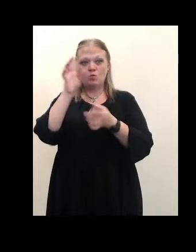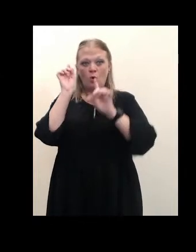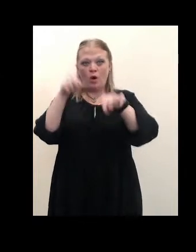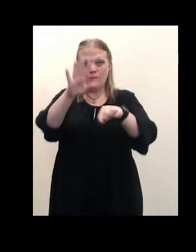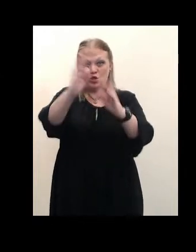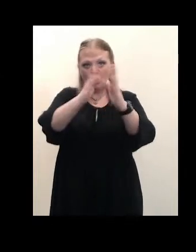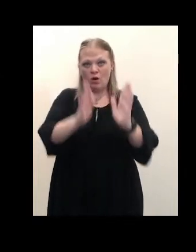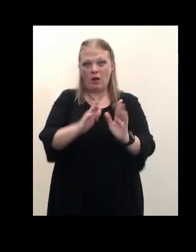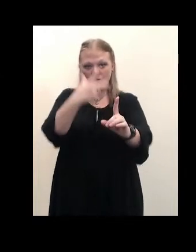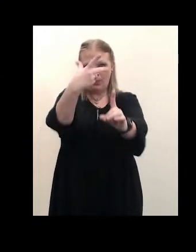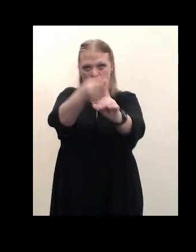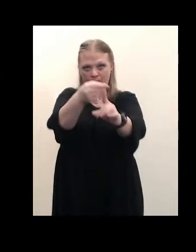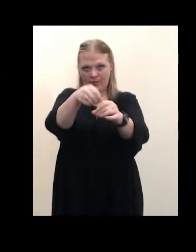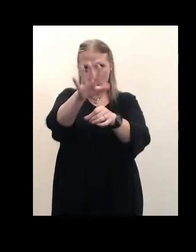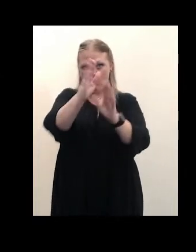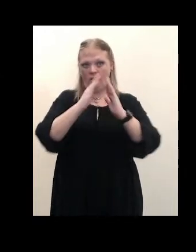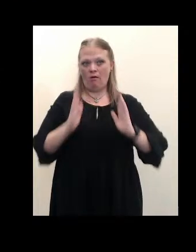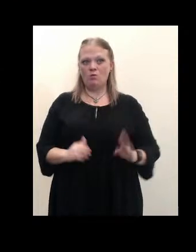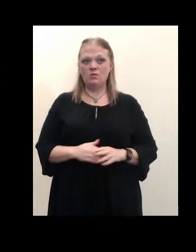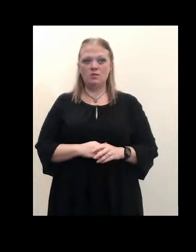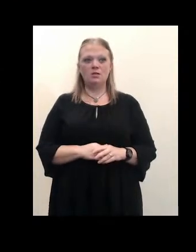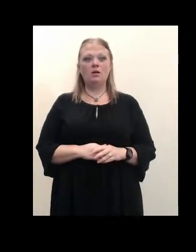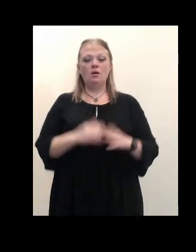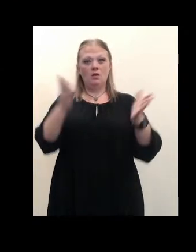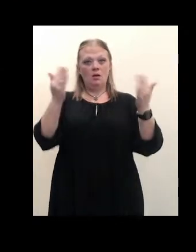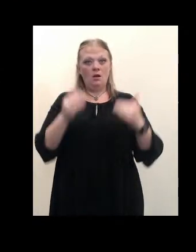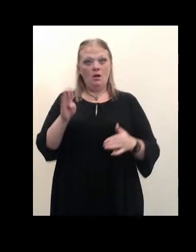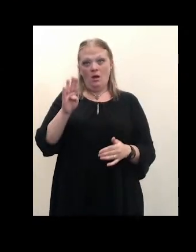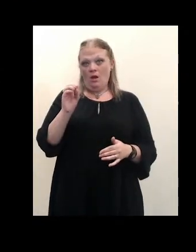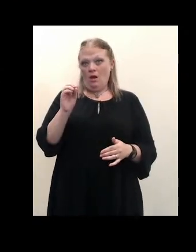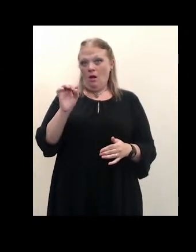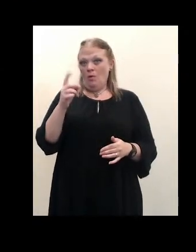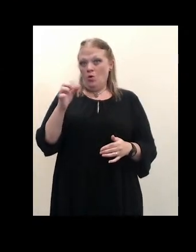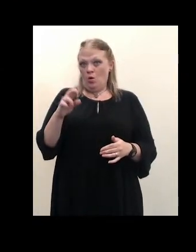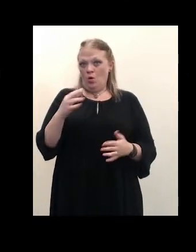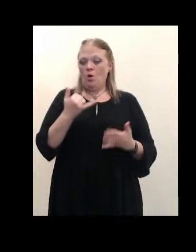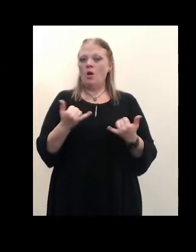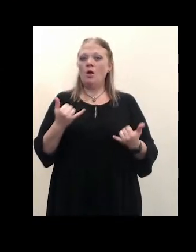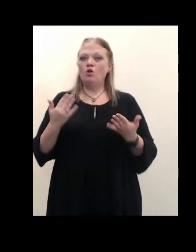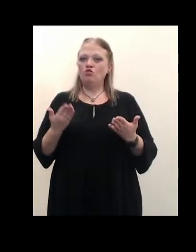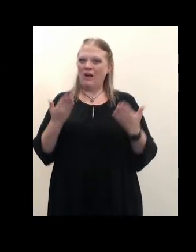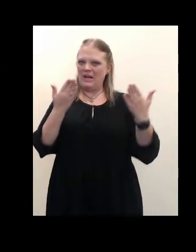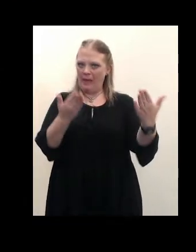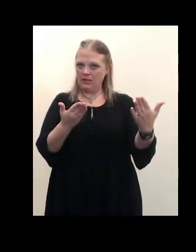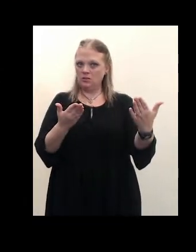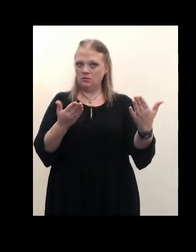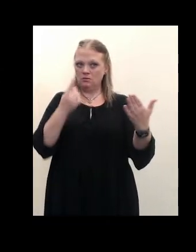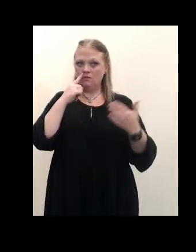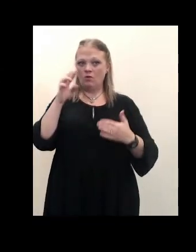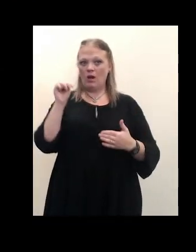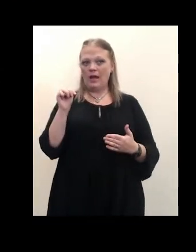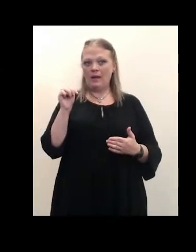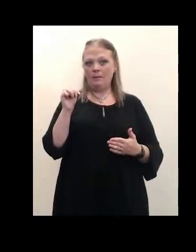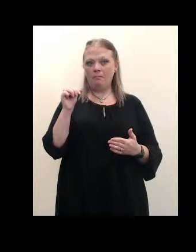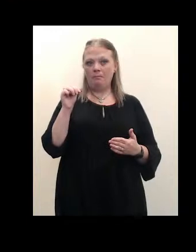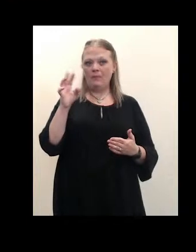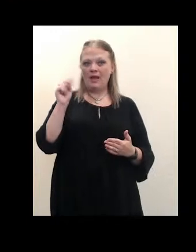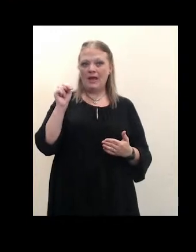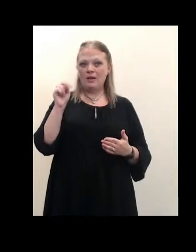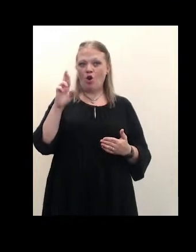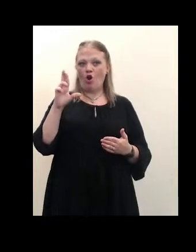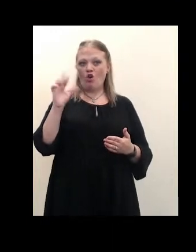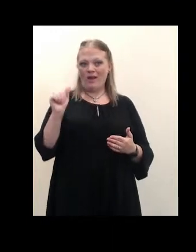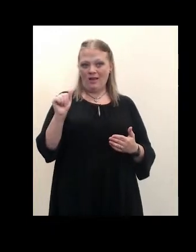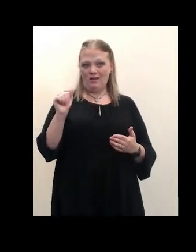vaccinate you. So for the booster doses, these are now recommended. For the mRNA vaccine, for people